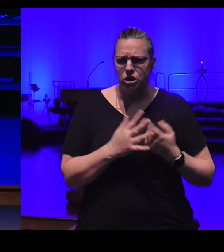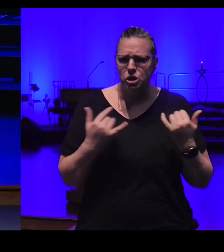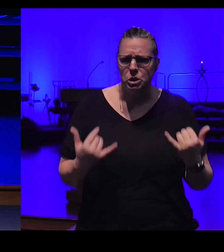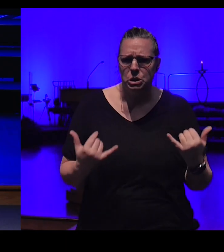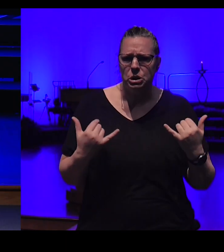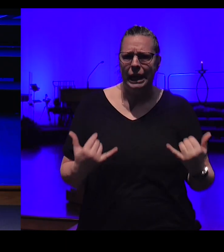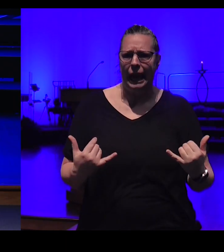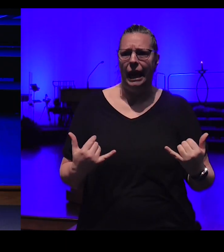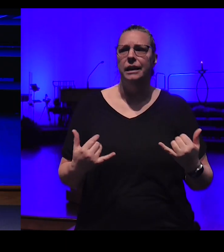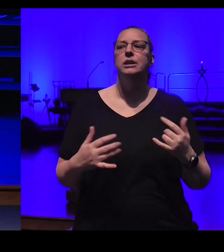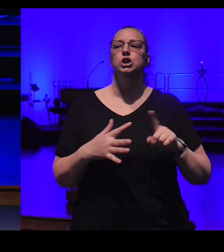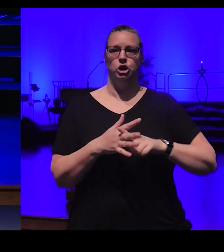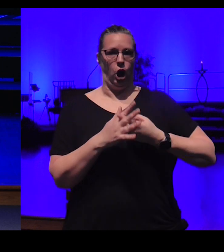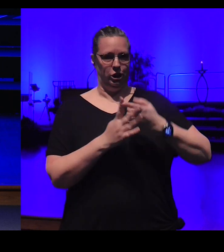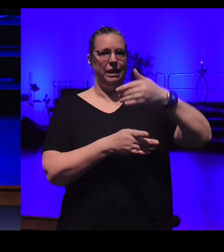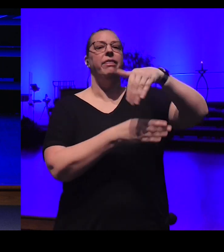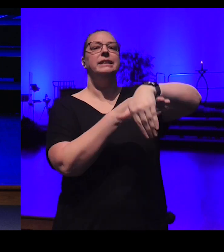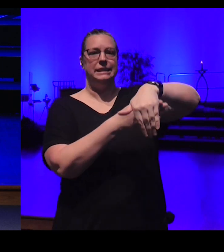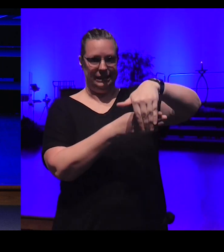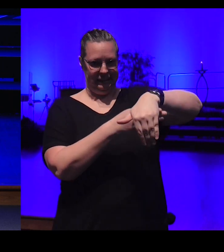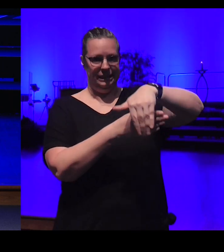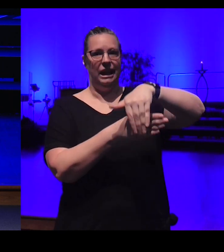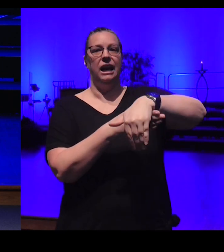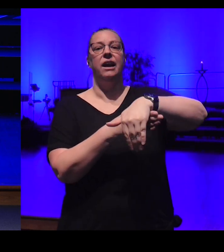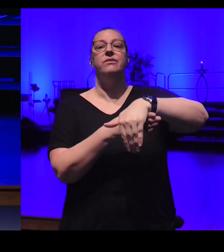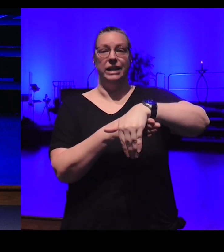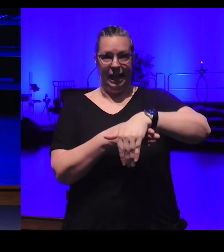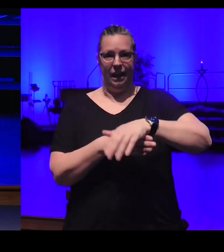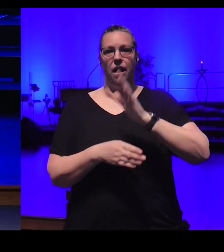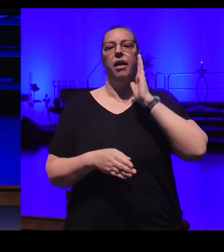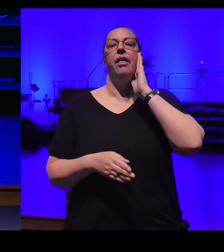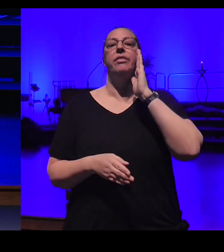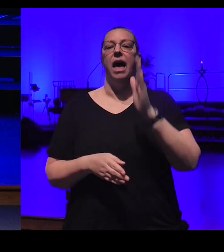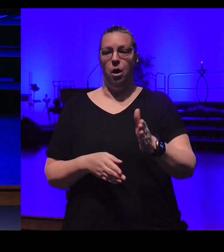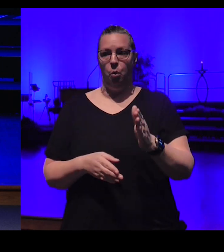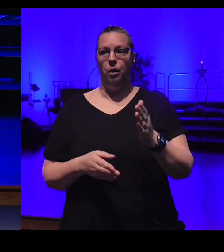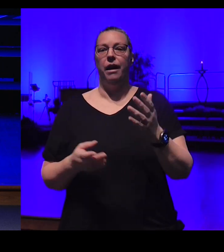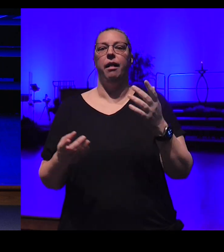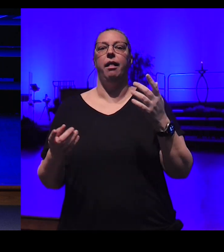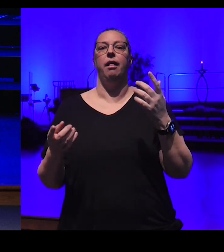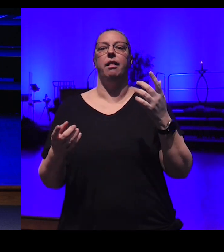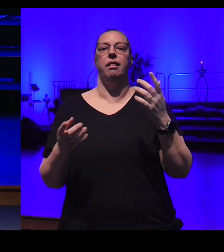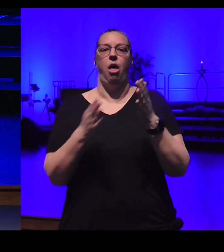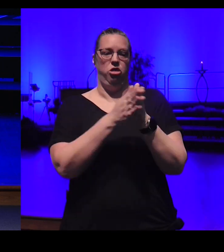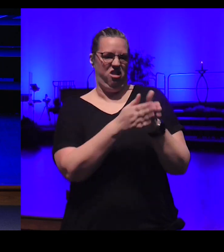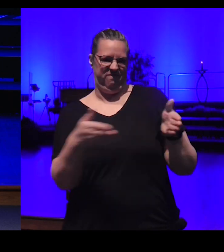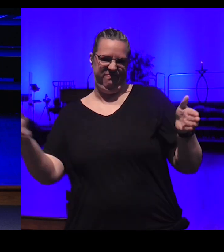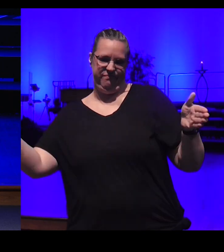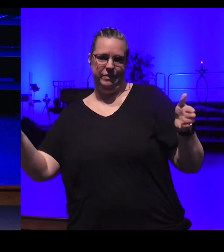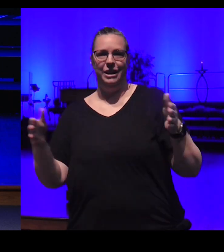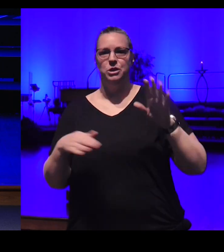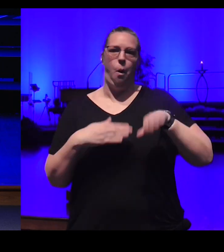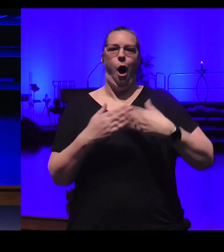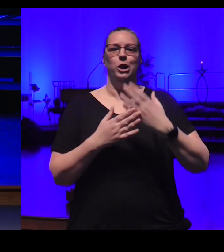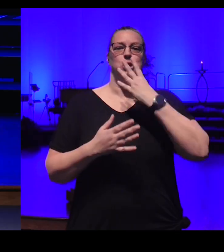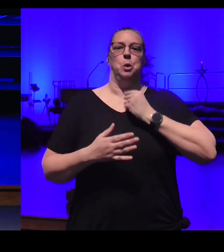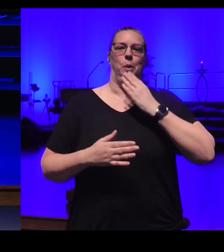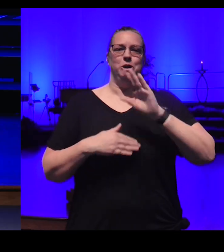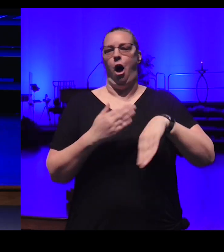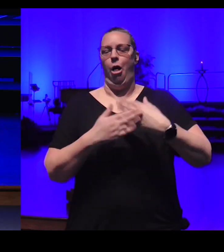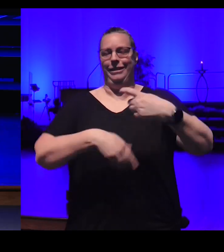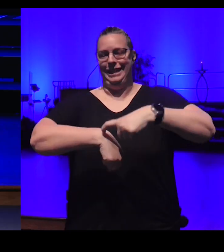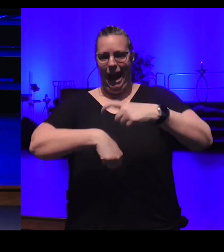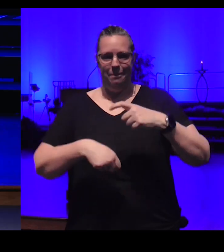right? It starts this evening, and Tu B'Shvat, the Seder will also be on Shabbat, so it's going to be all Jewish all the time. But don't be